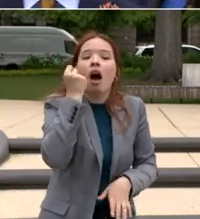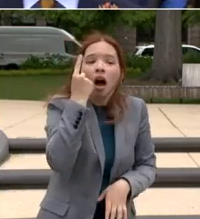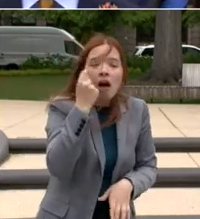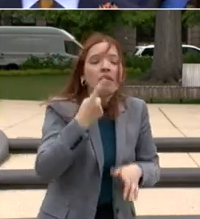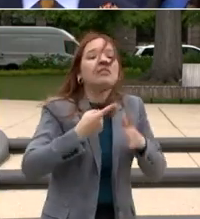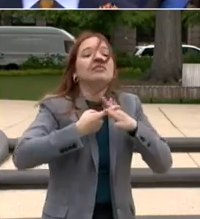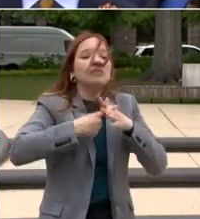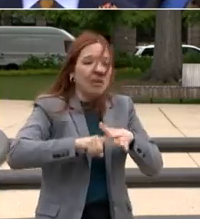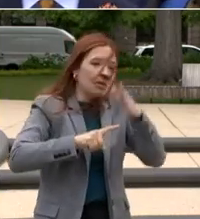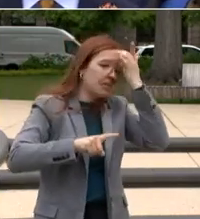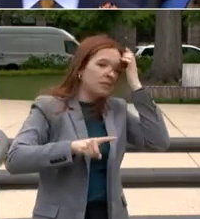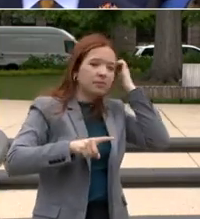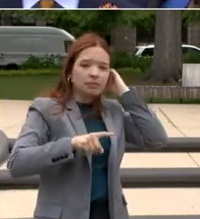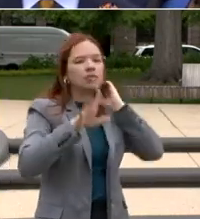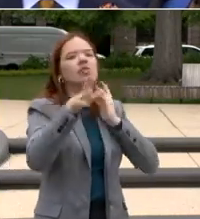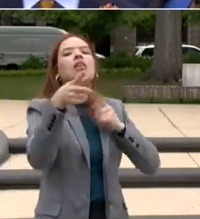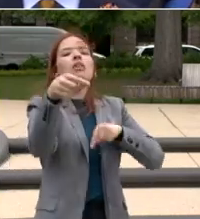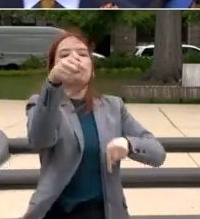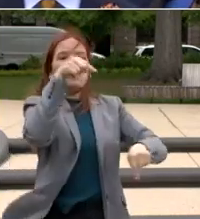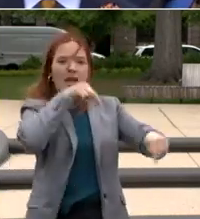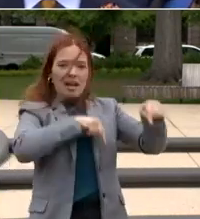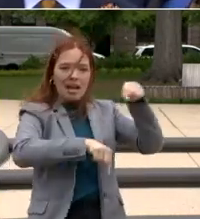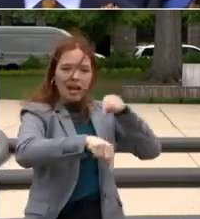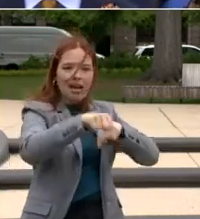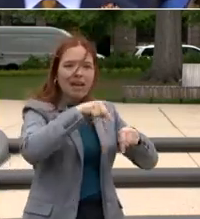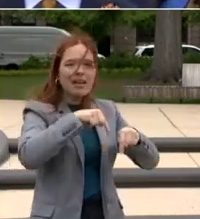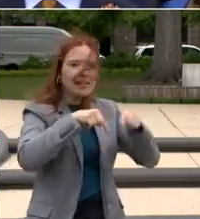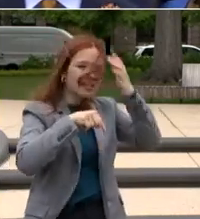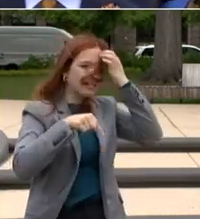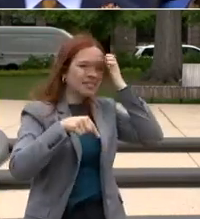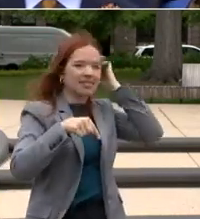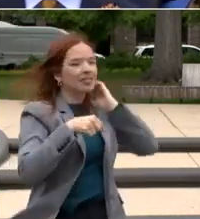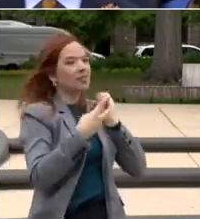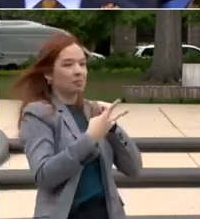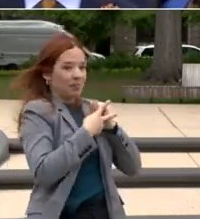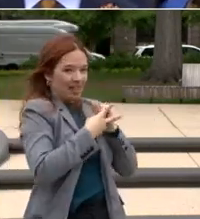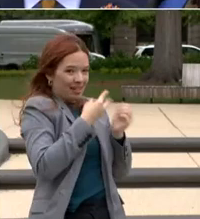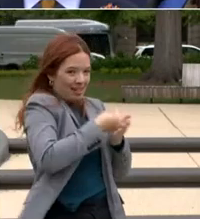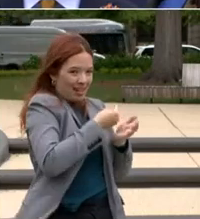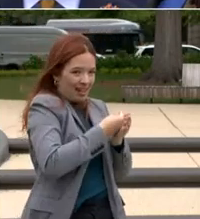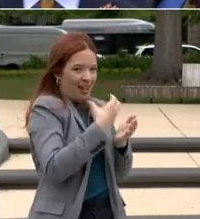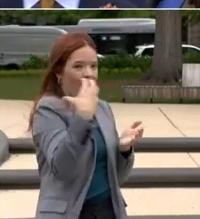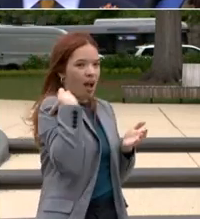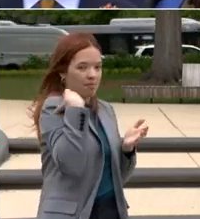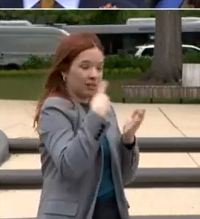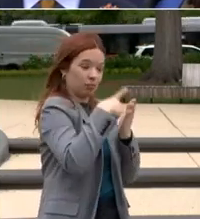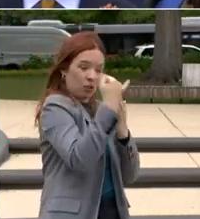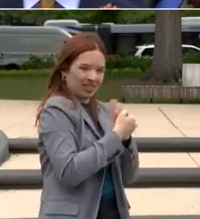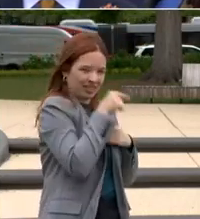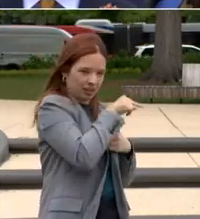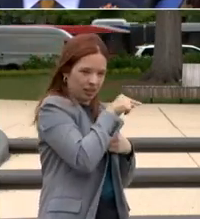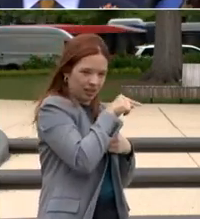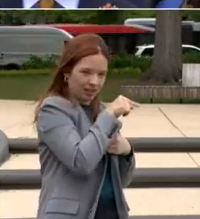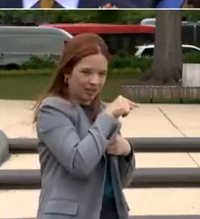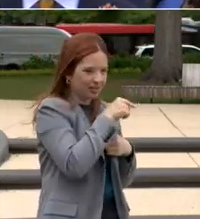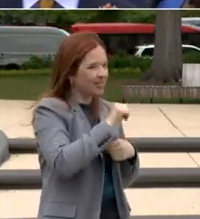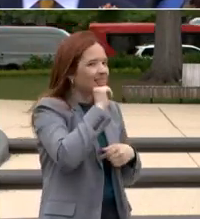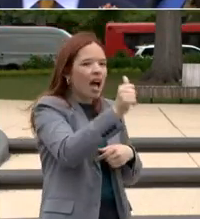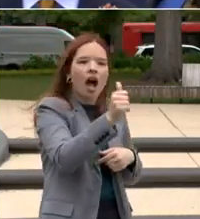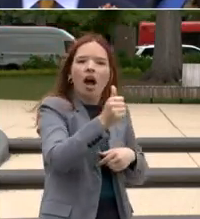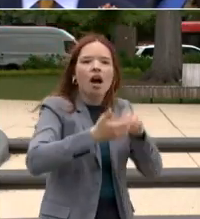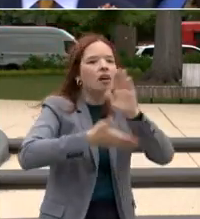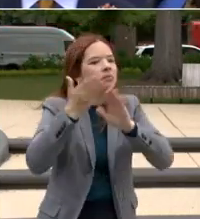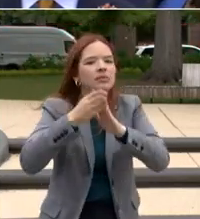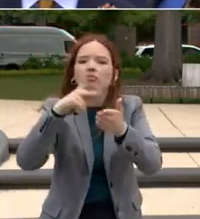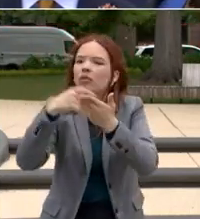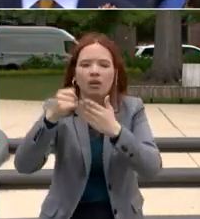need to go back to maintain the funding for where it was as a capital project for K Street. And then we can